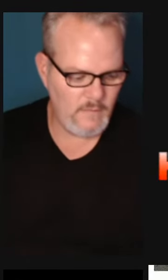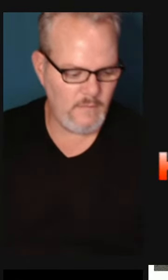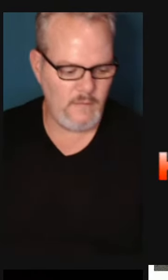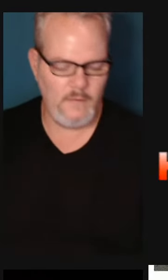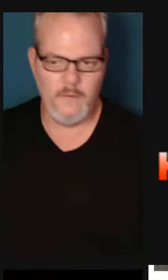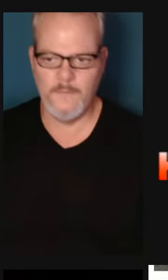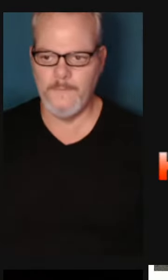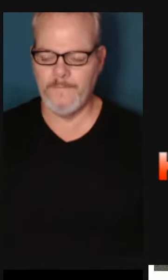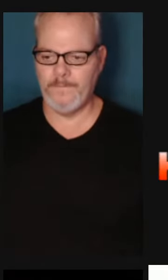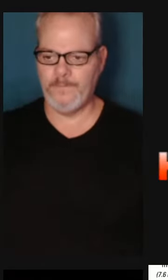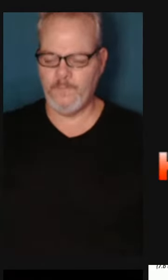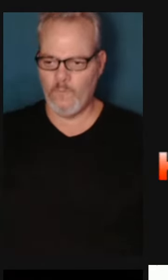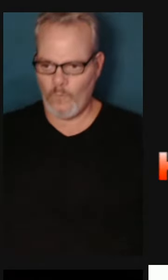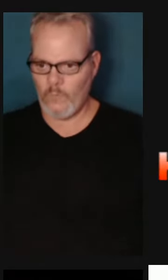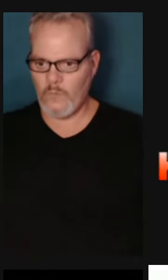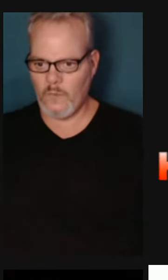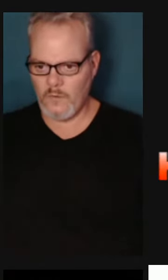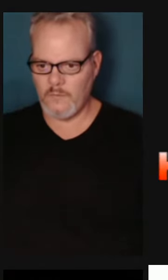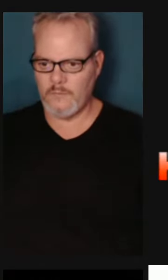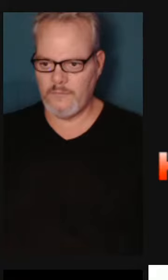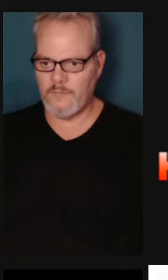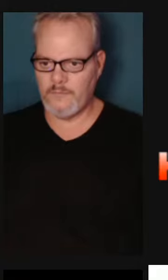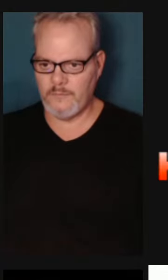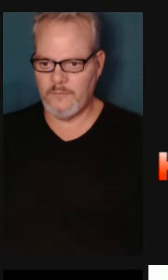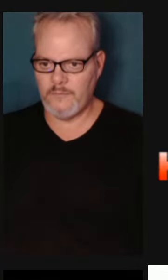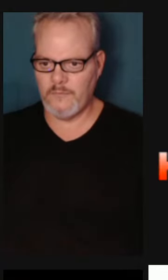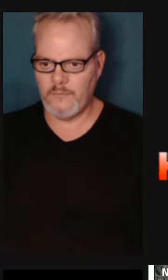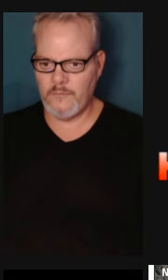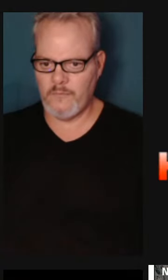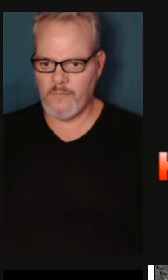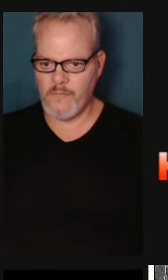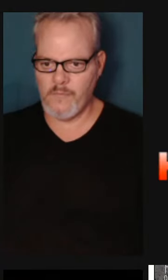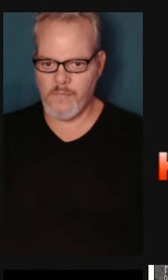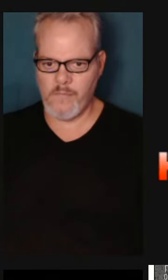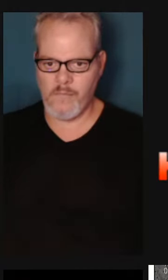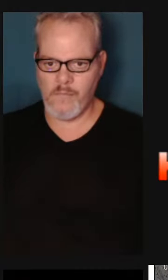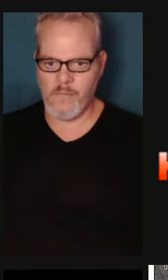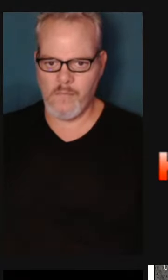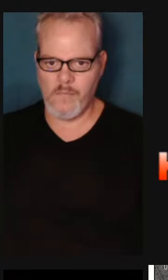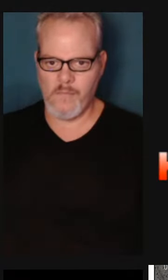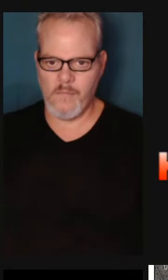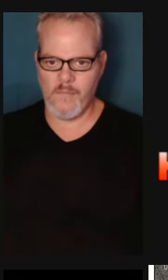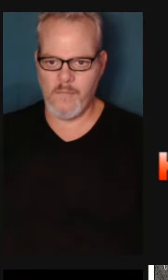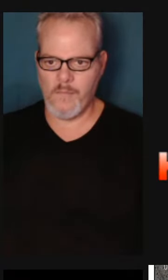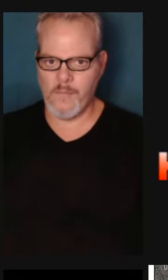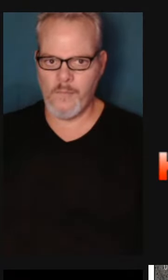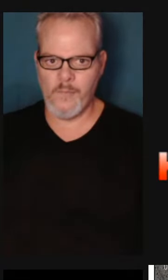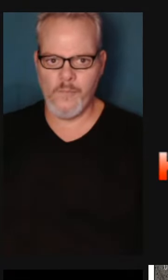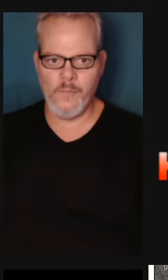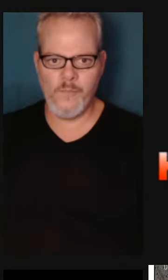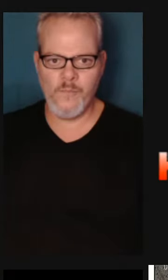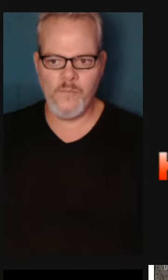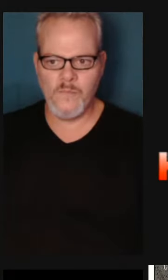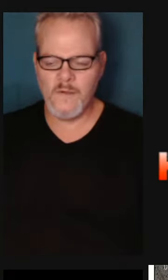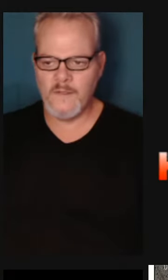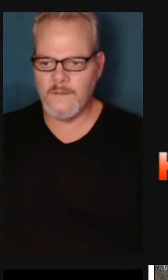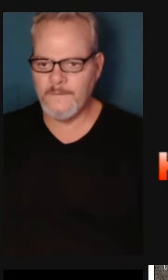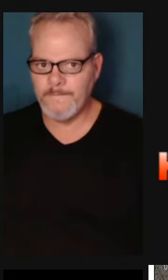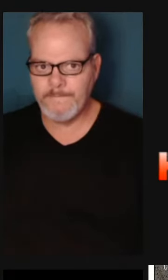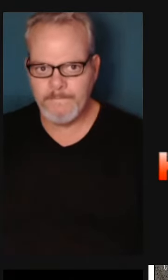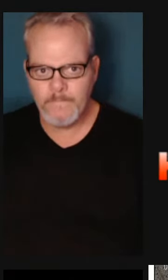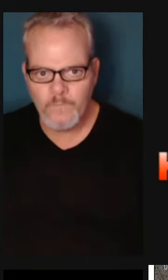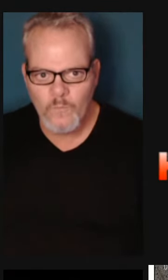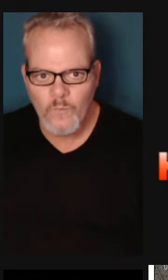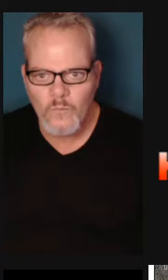So yeah, that's get this to, and so they note here,